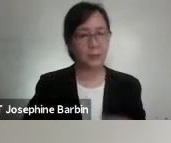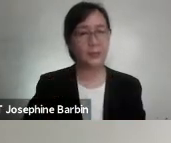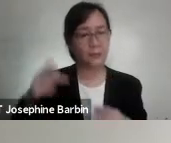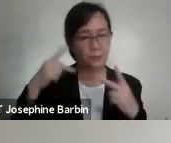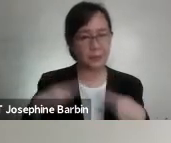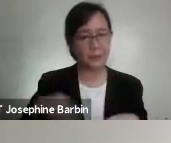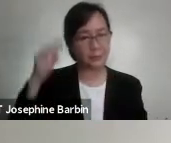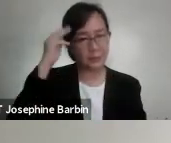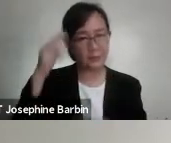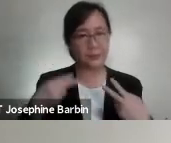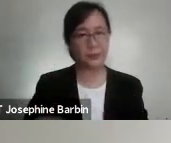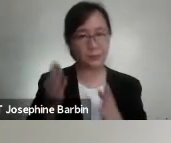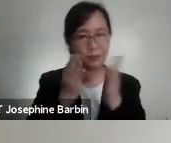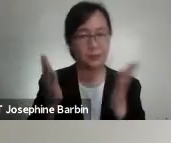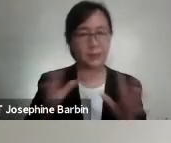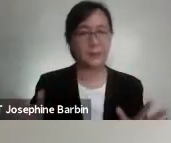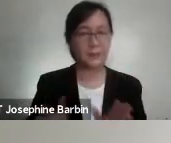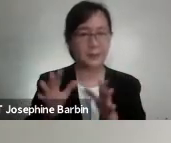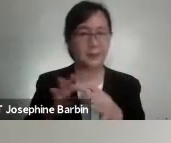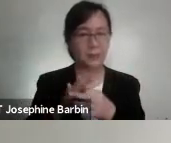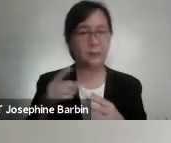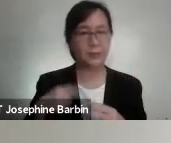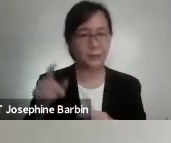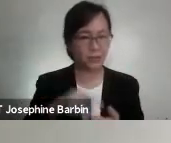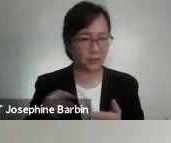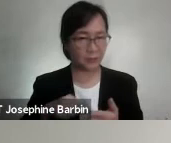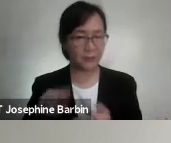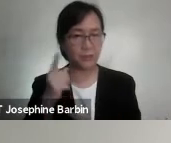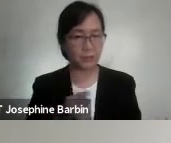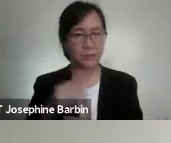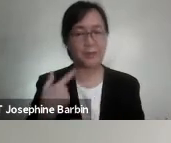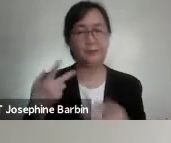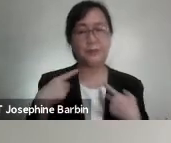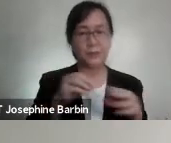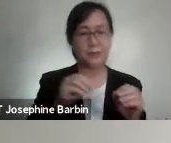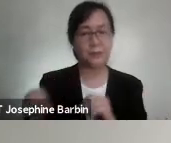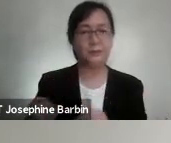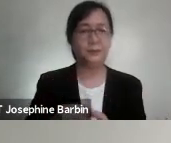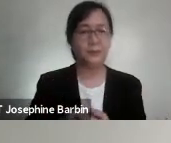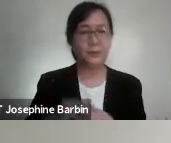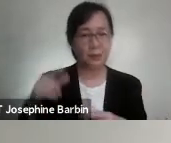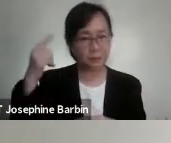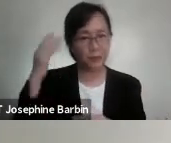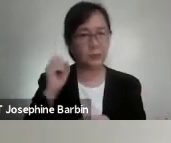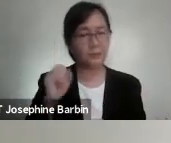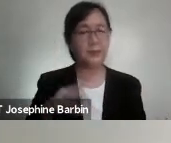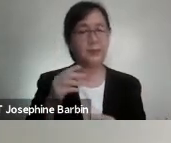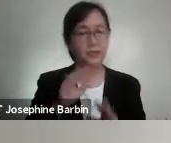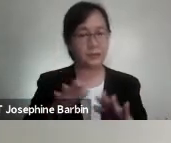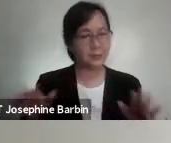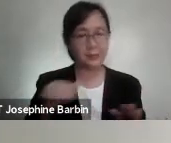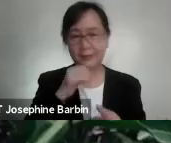health services that engage with children must be checked to make sure they put children first. Government should make sure that children are not exposed to